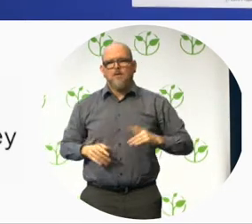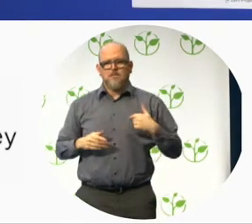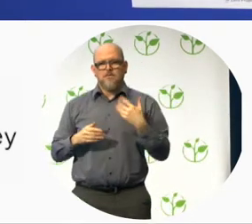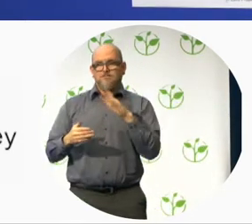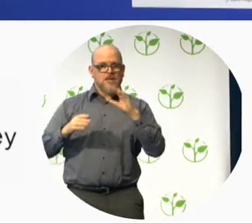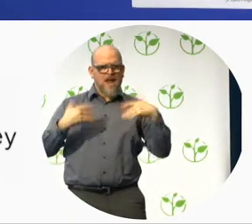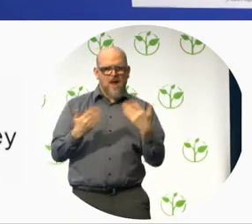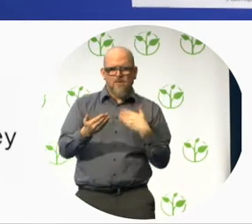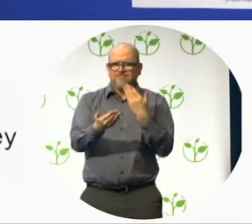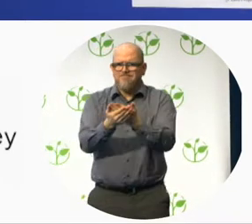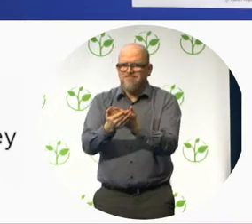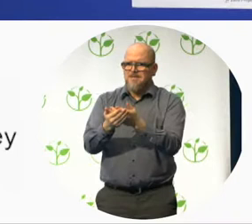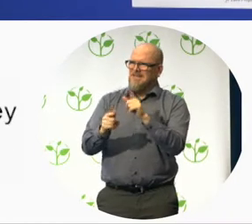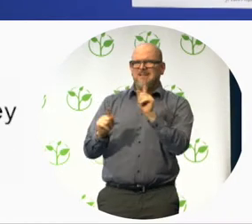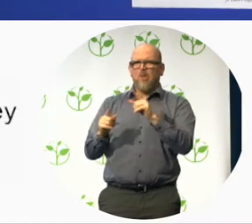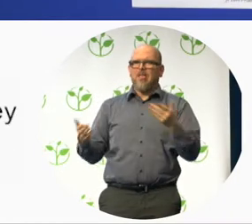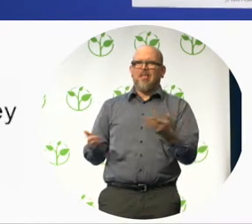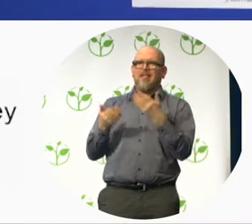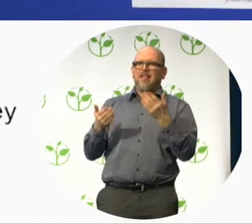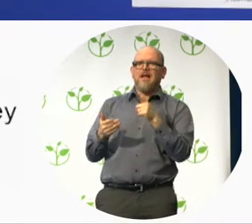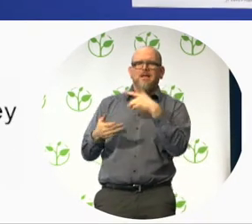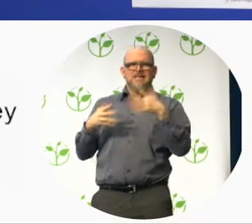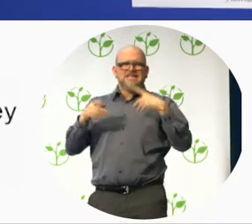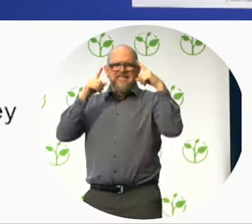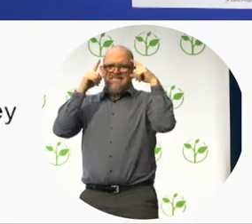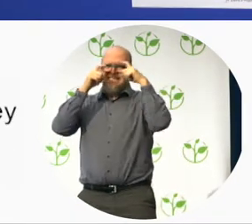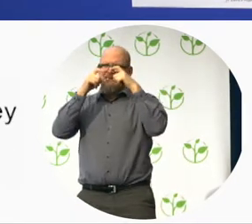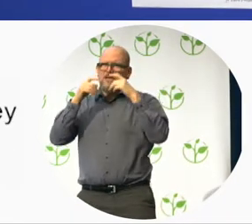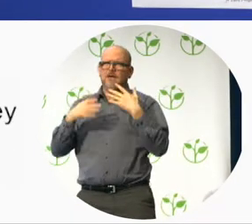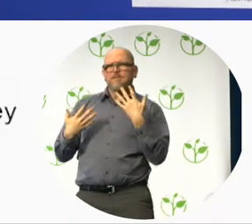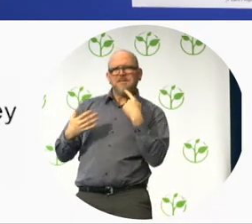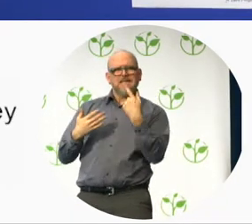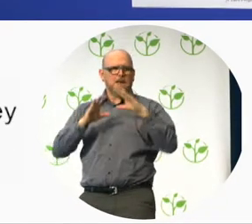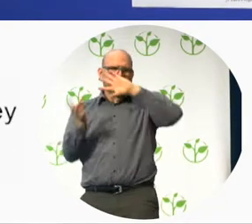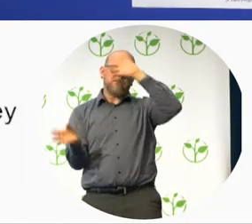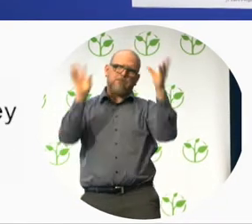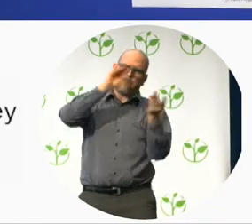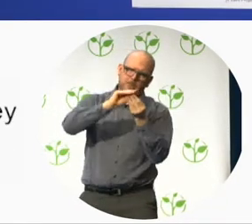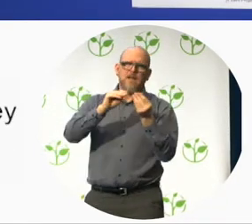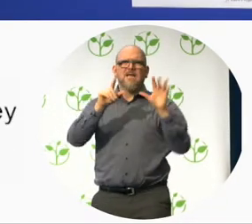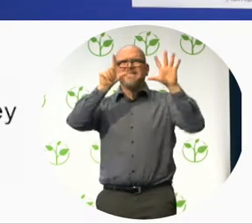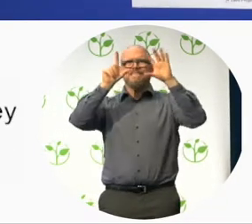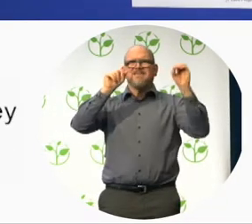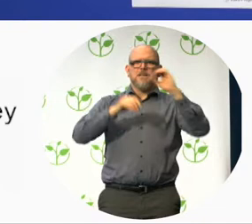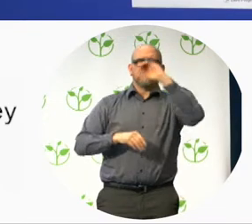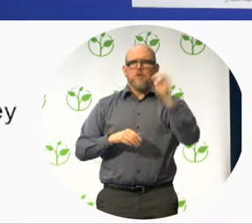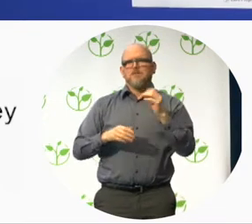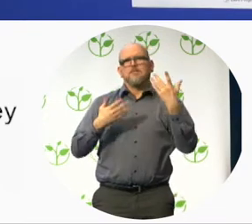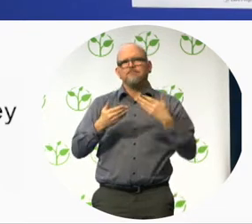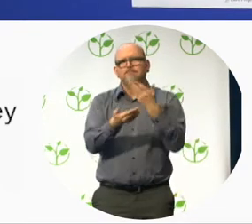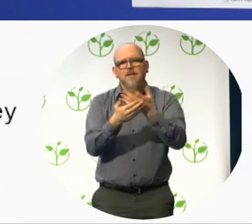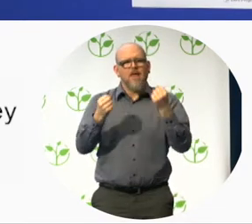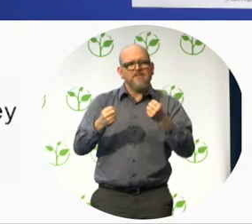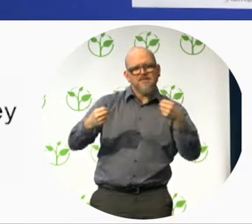that in easily over 70-75% of the time, even in peak season. Same day requests of